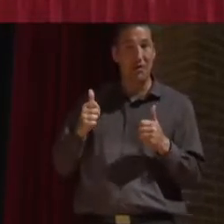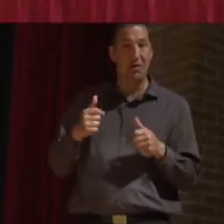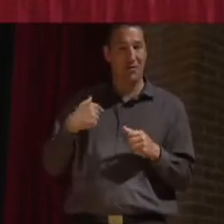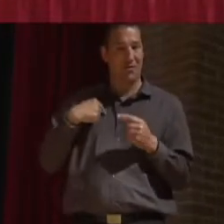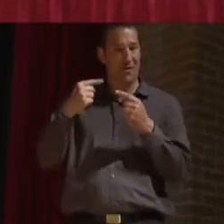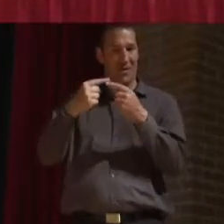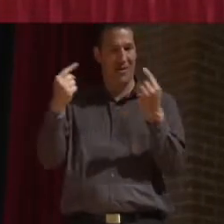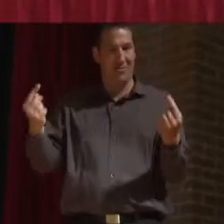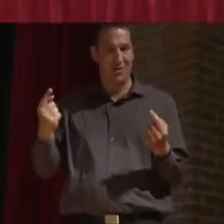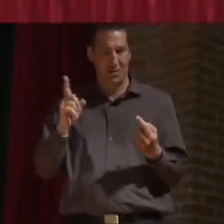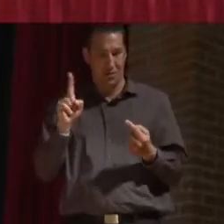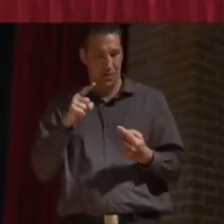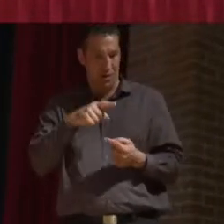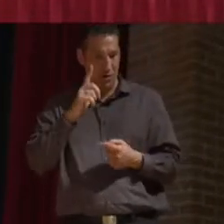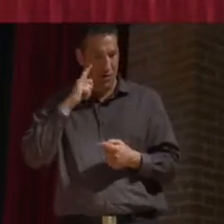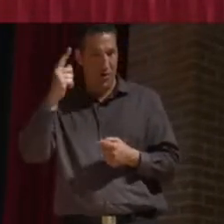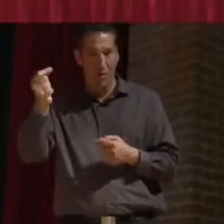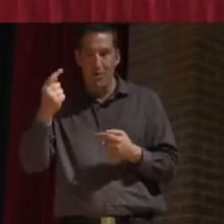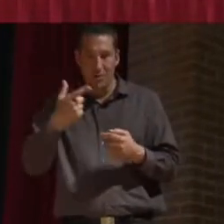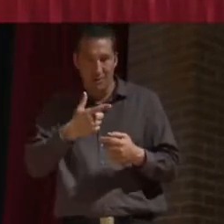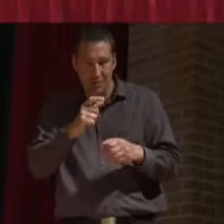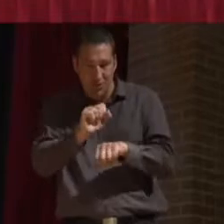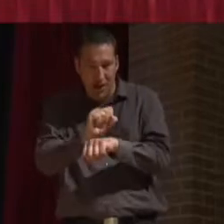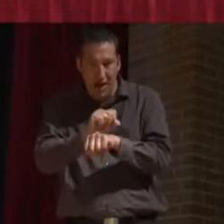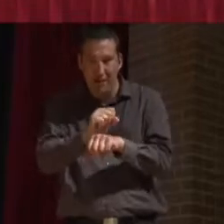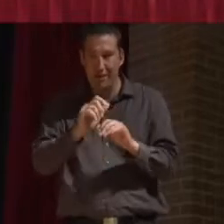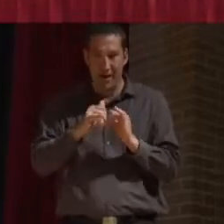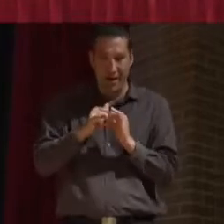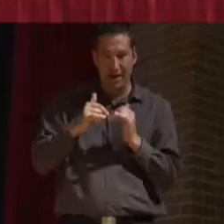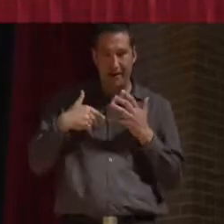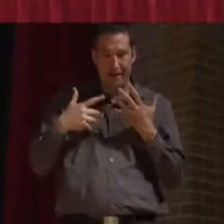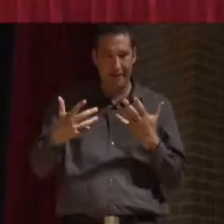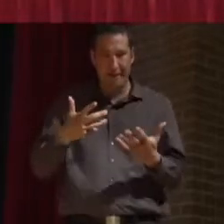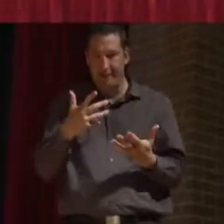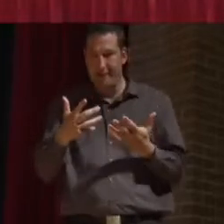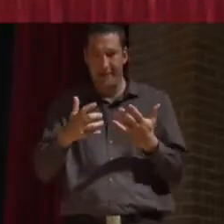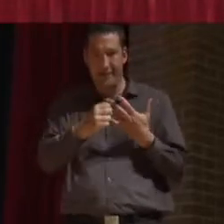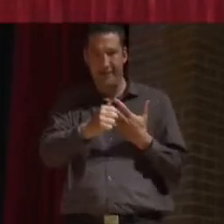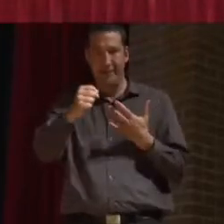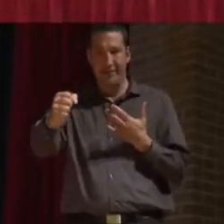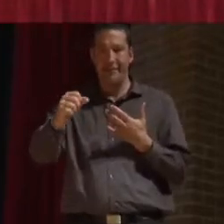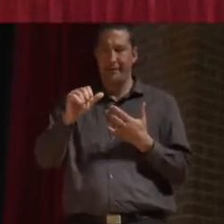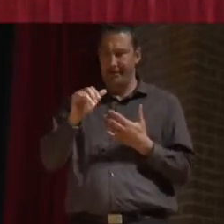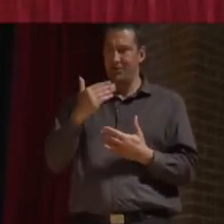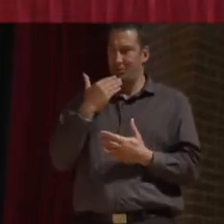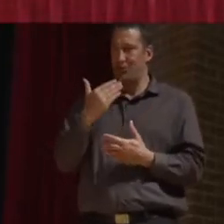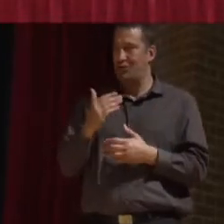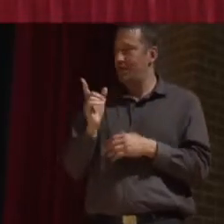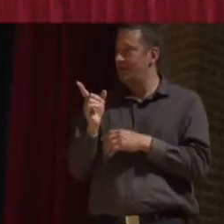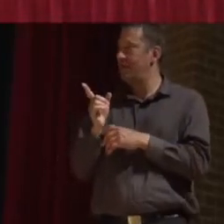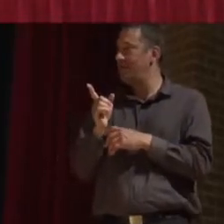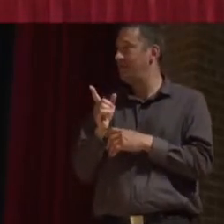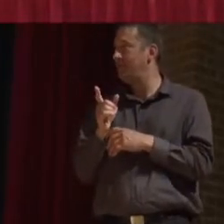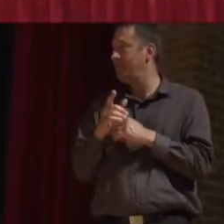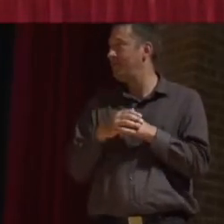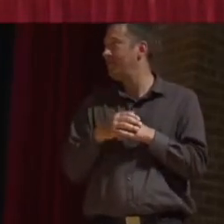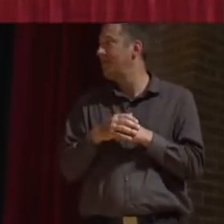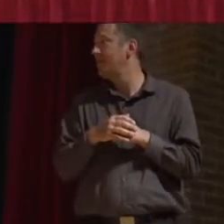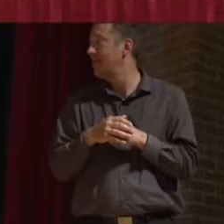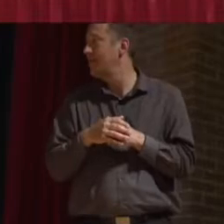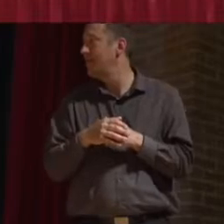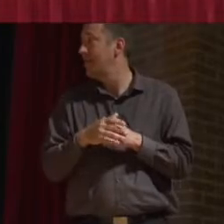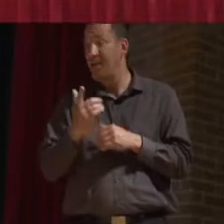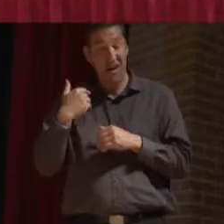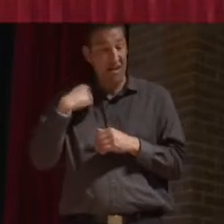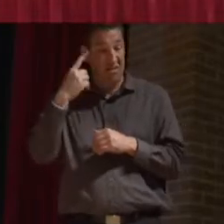are they going to do? Where can they go? How are they going to? So that's good to hear that. I'm sorry, I think